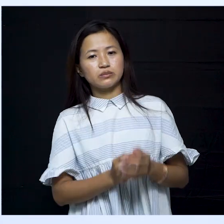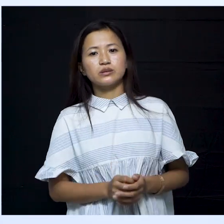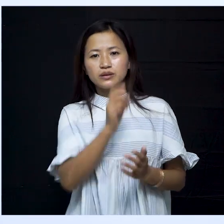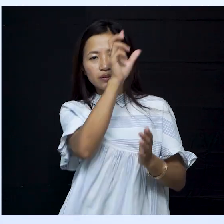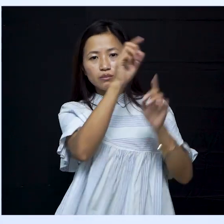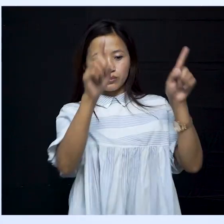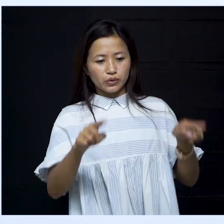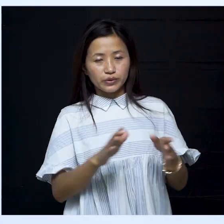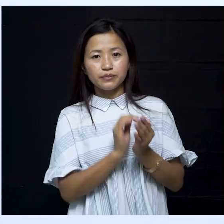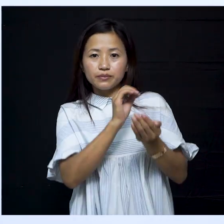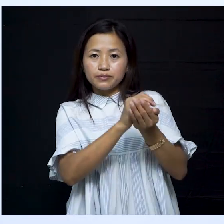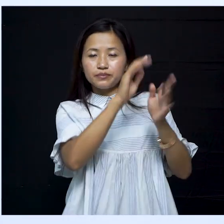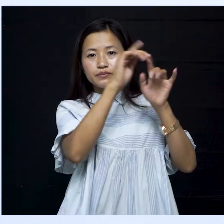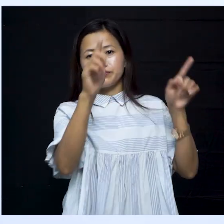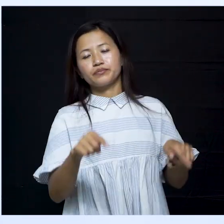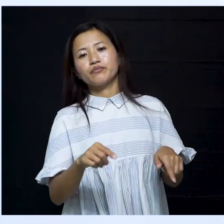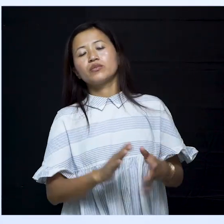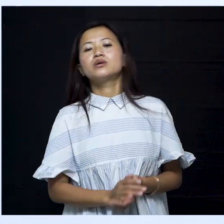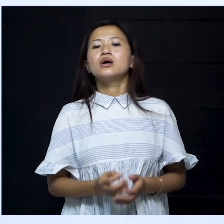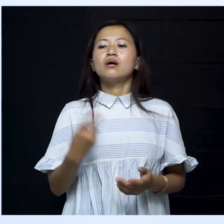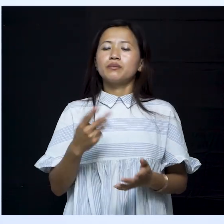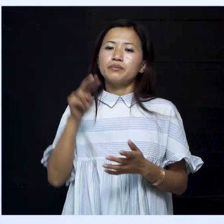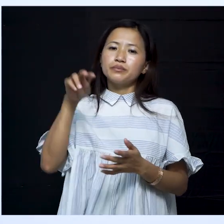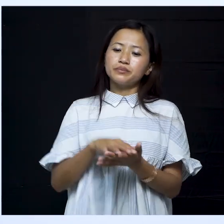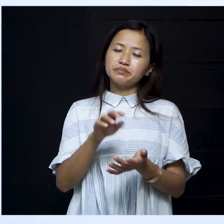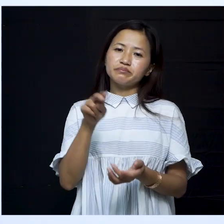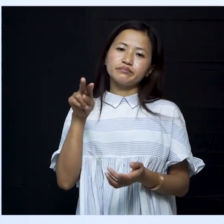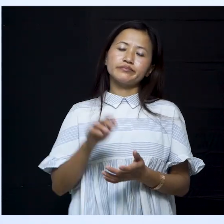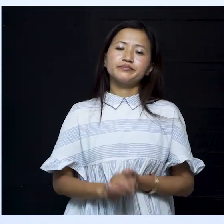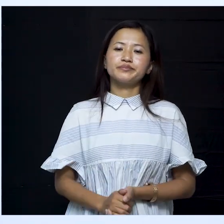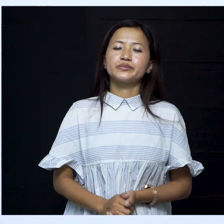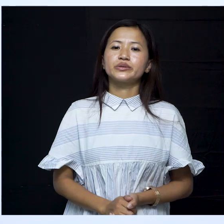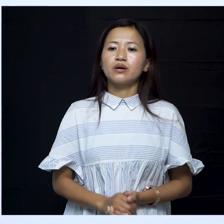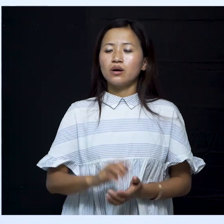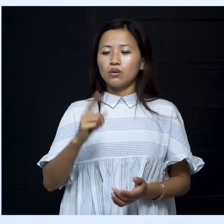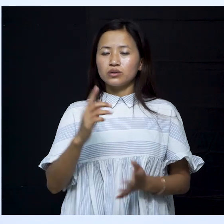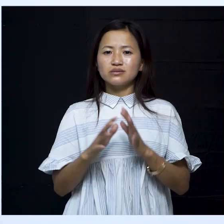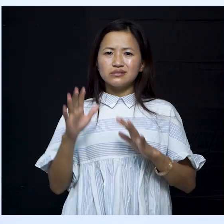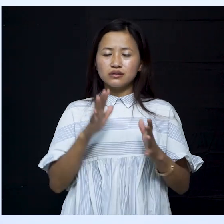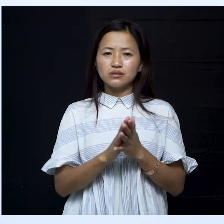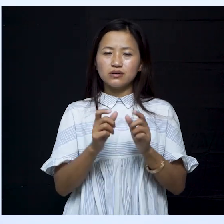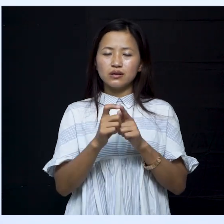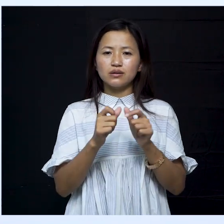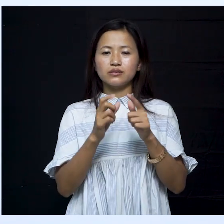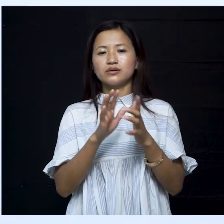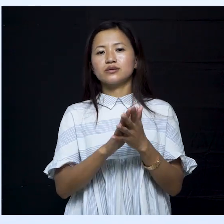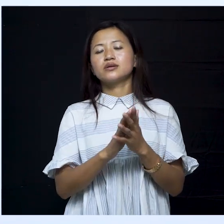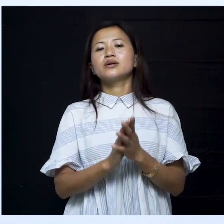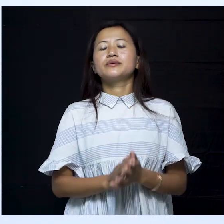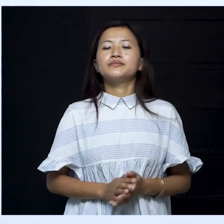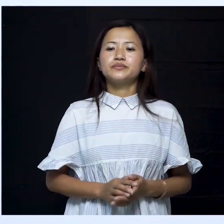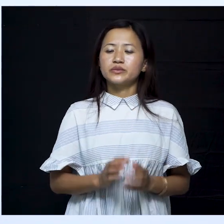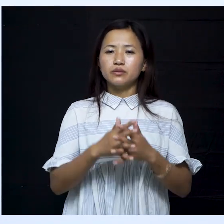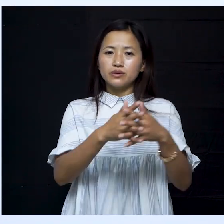thing. They can just simply make out what it means. So that is one of the advantage. American English